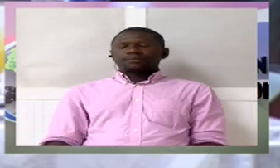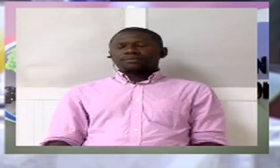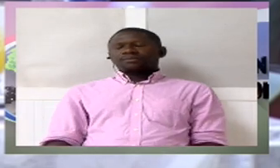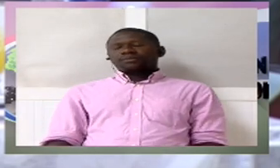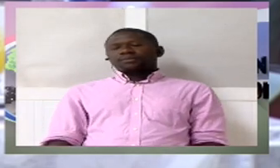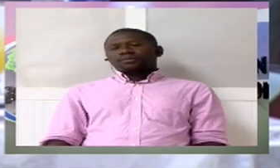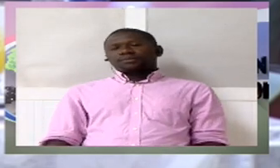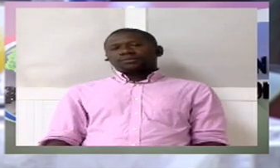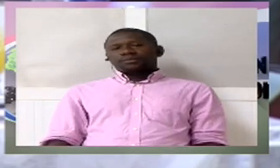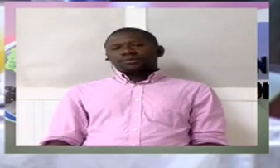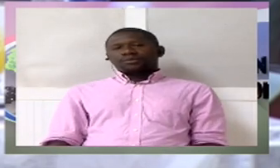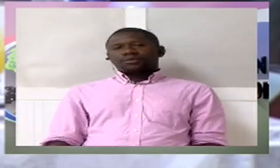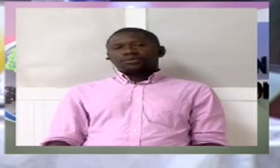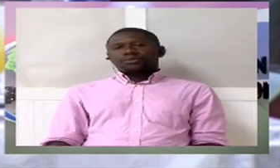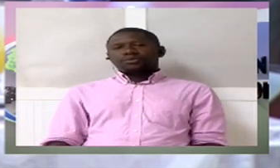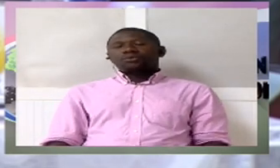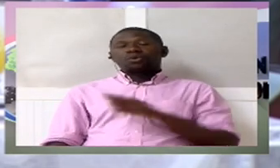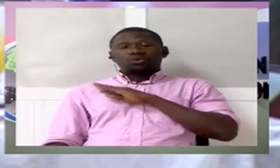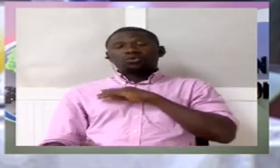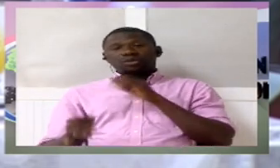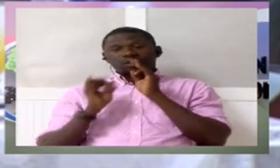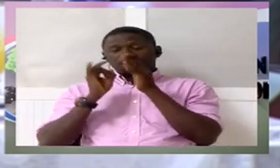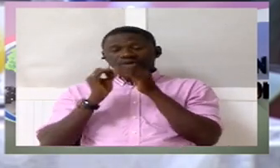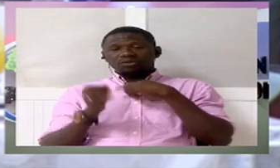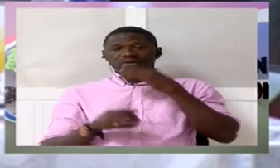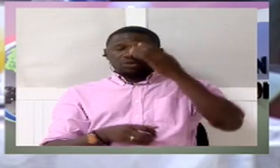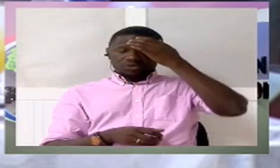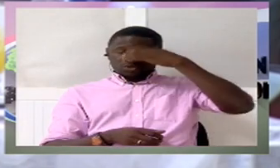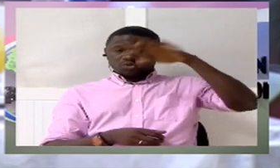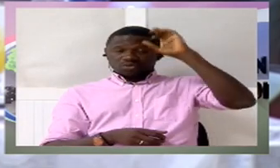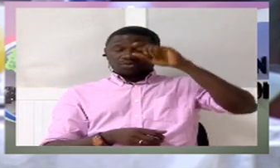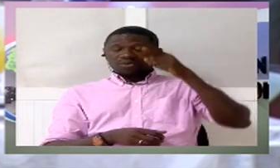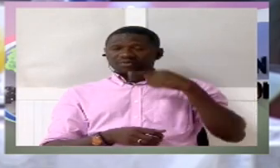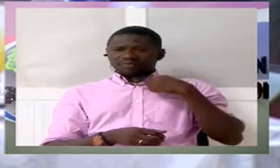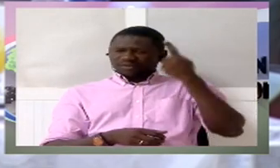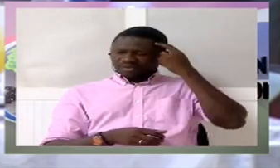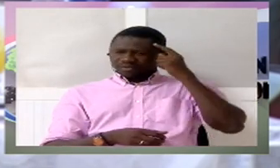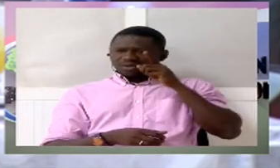You also told the commission that, I think if I got you right, Baba